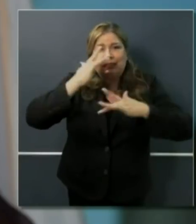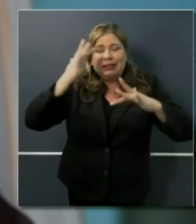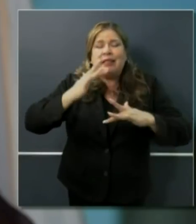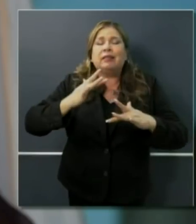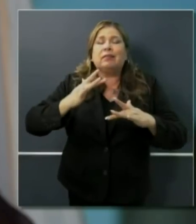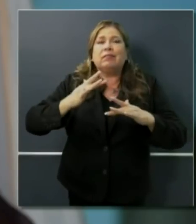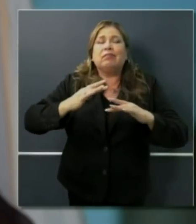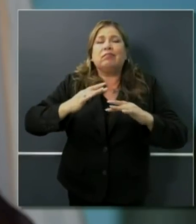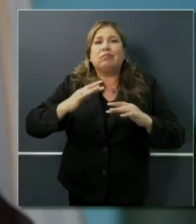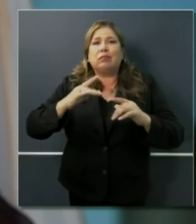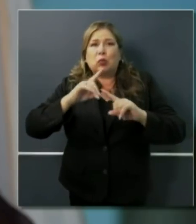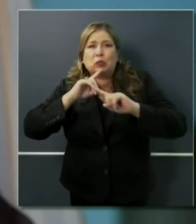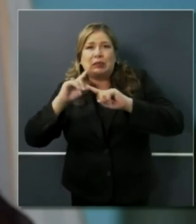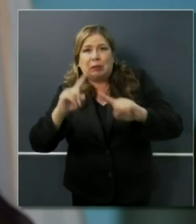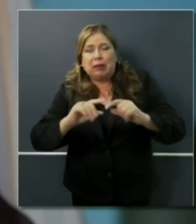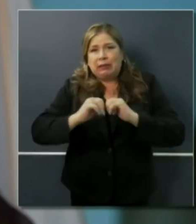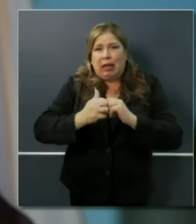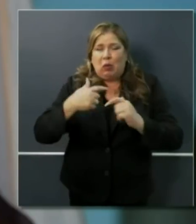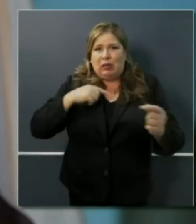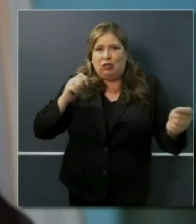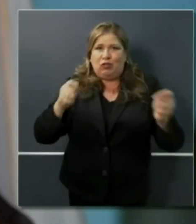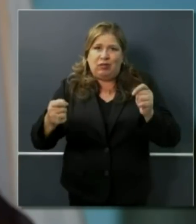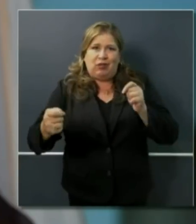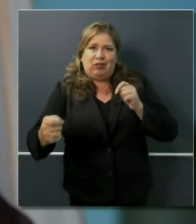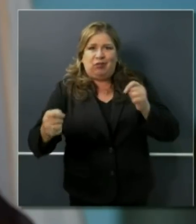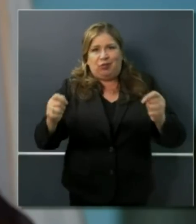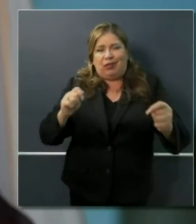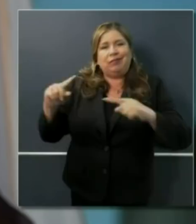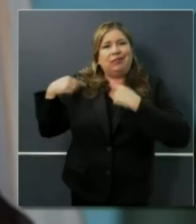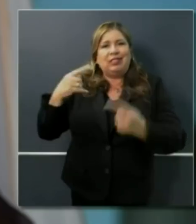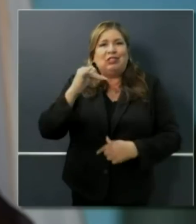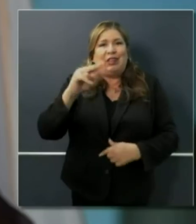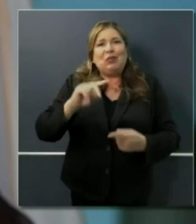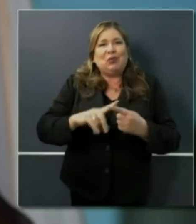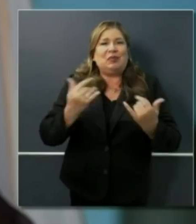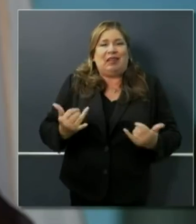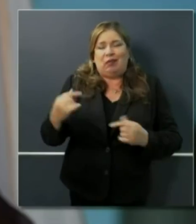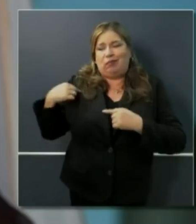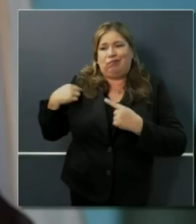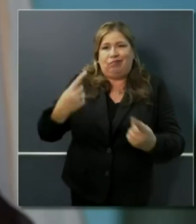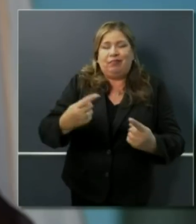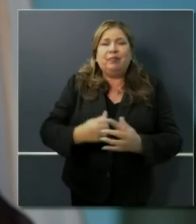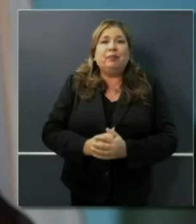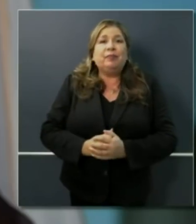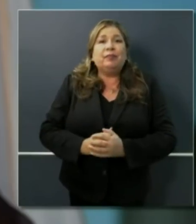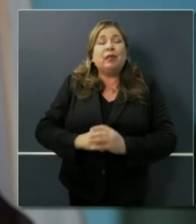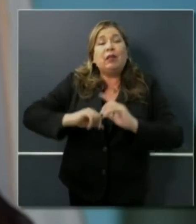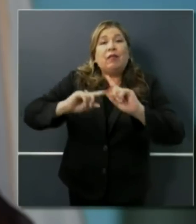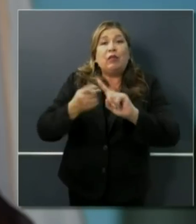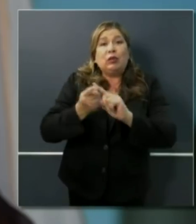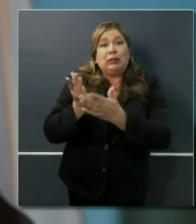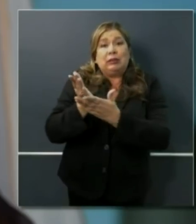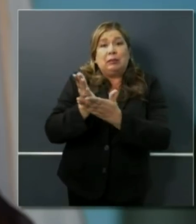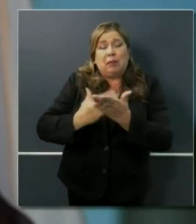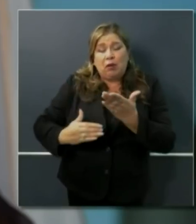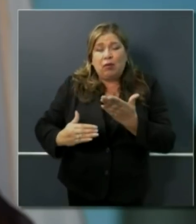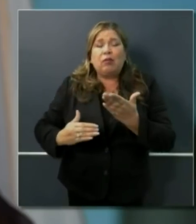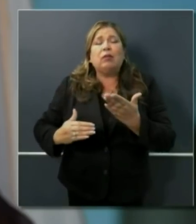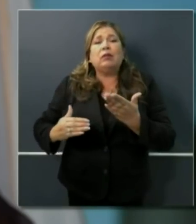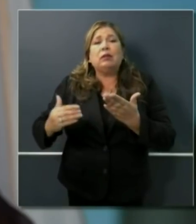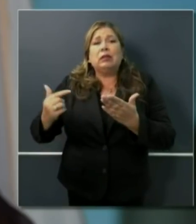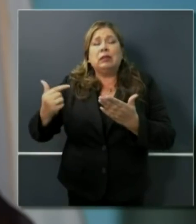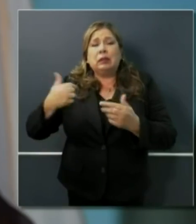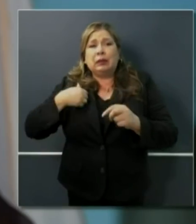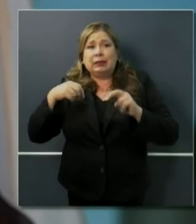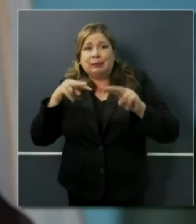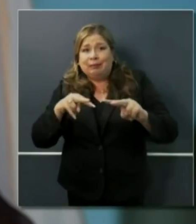together late January. The first strategy as a part of our strategy of containment